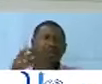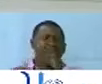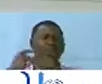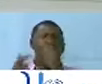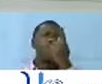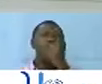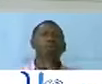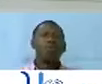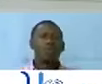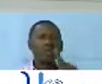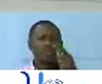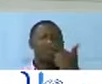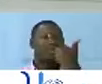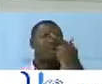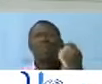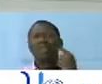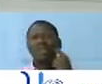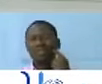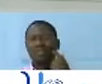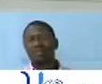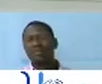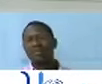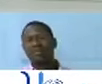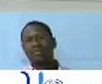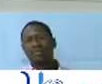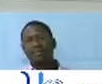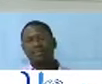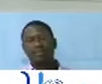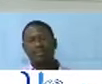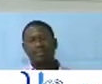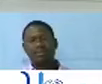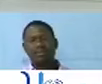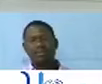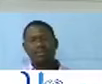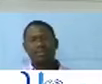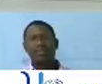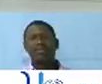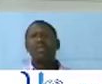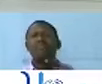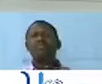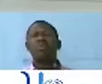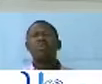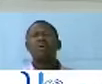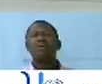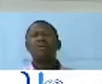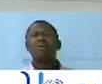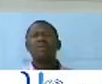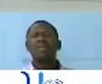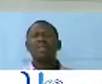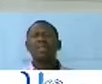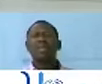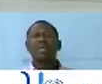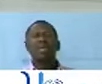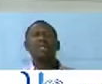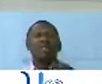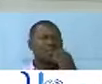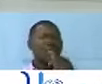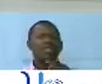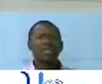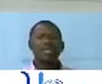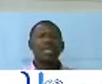ñaari fan. You know, and it was purportedly in connection with the Ndour Cham coup d'état at the